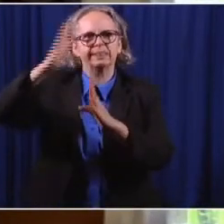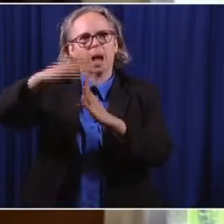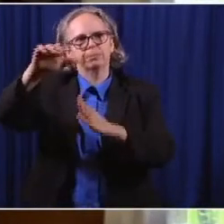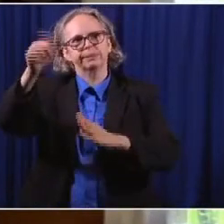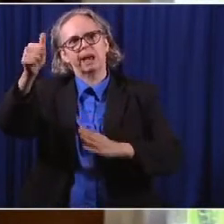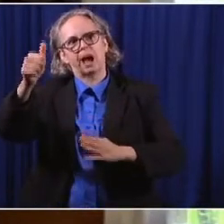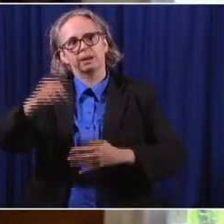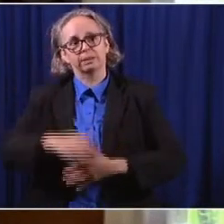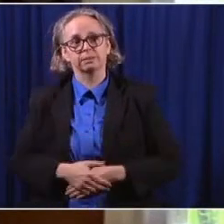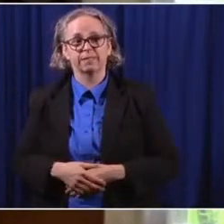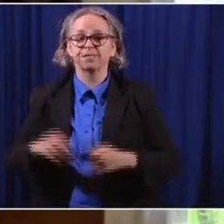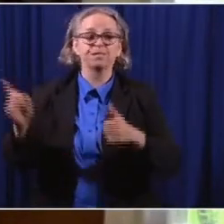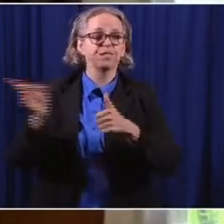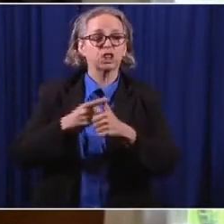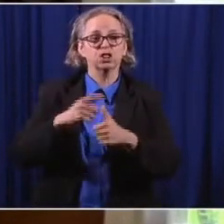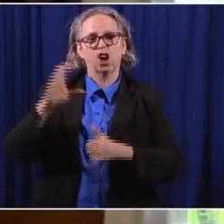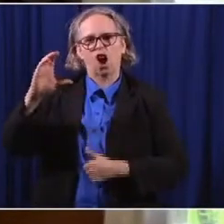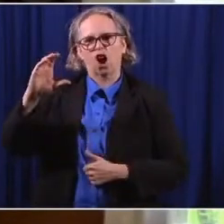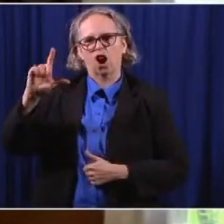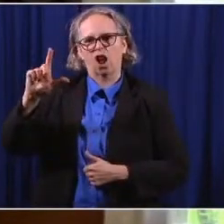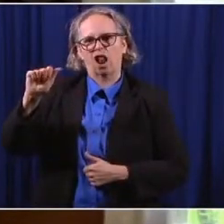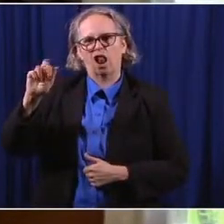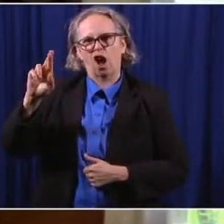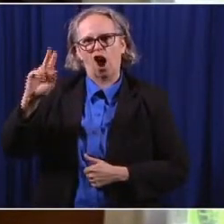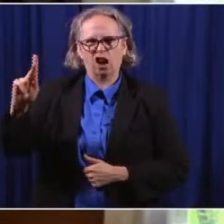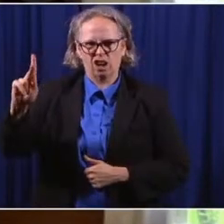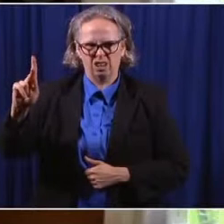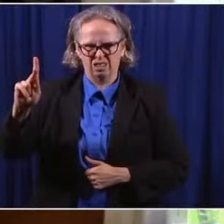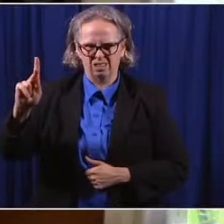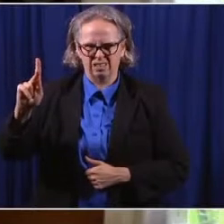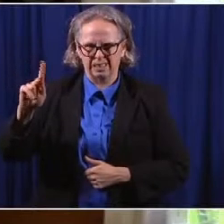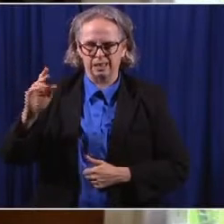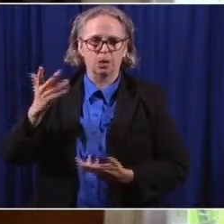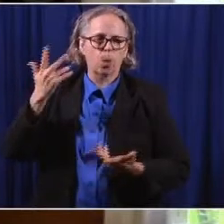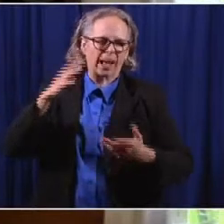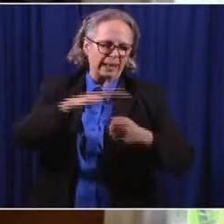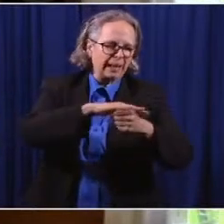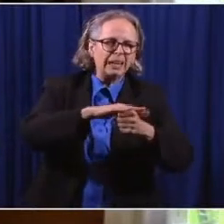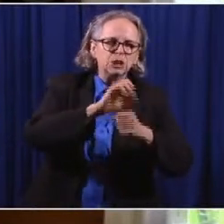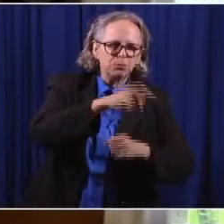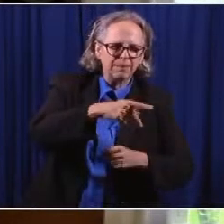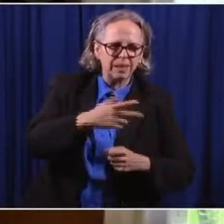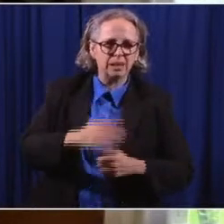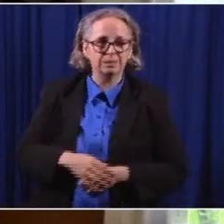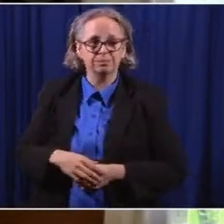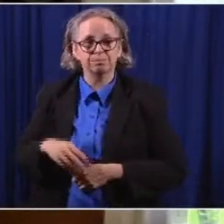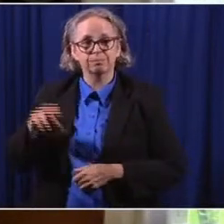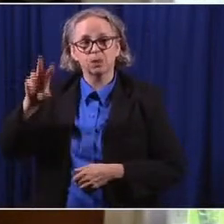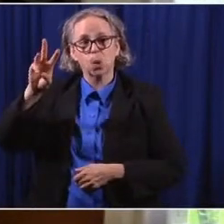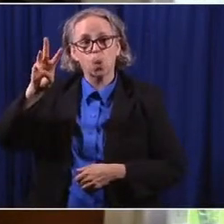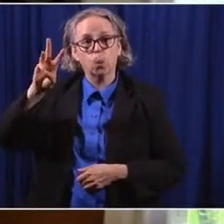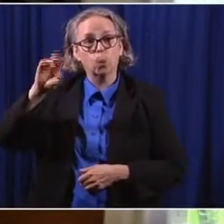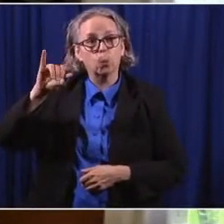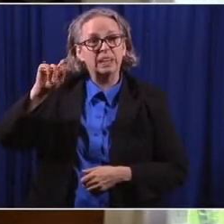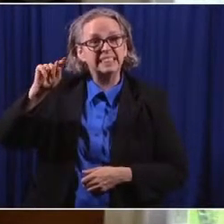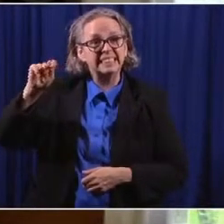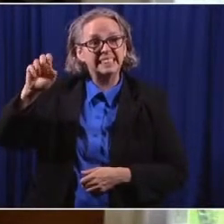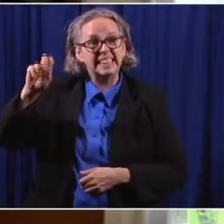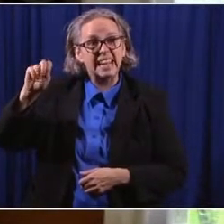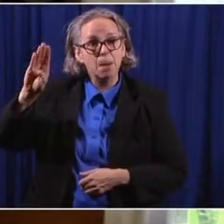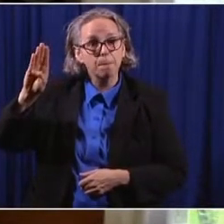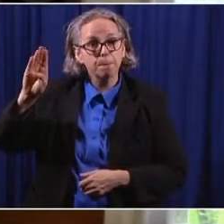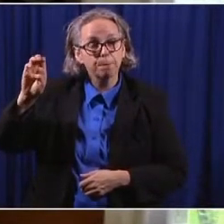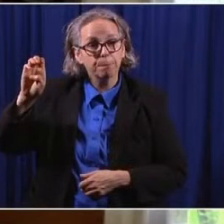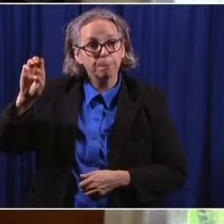Springfield area. Wittenberg University, located in Springfield, is certainly contributing to the increased number